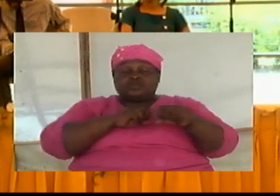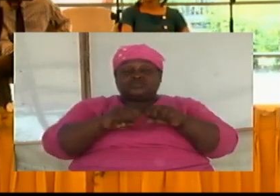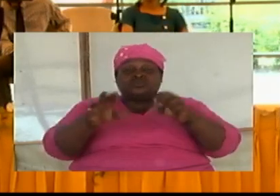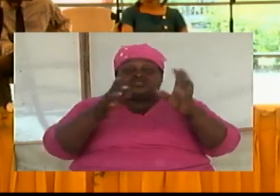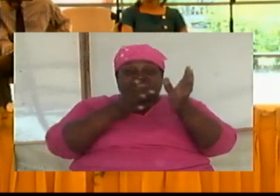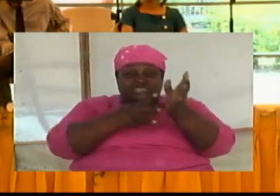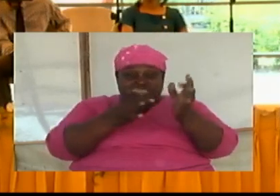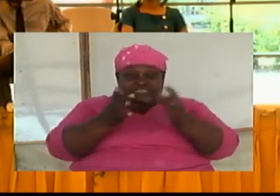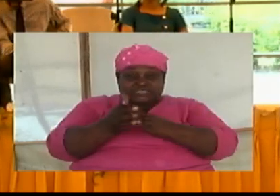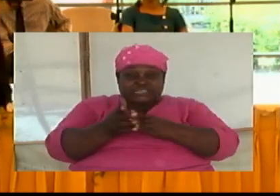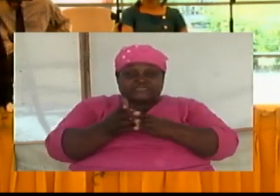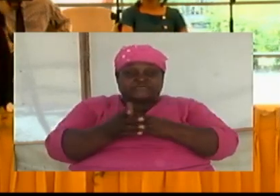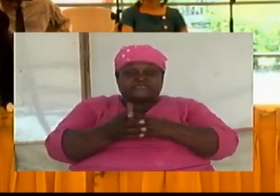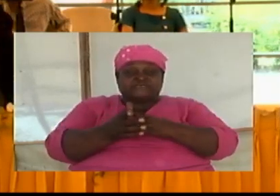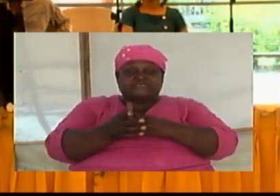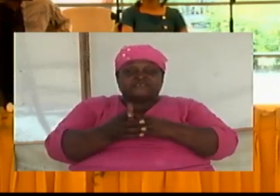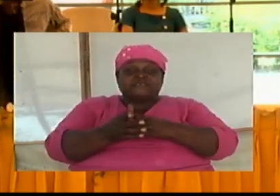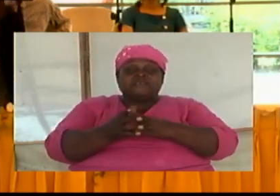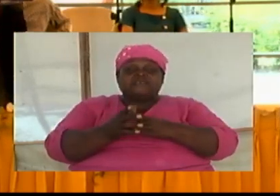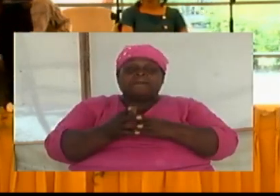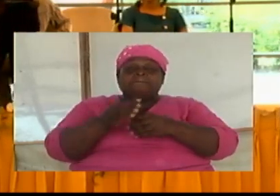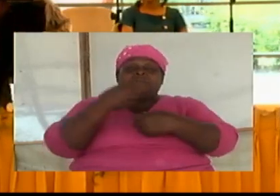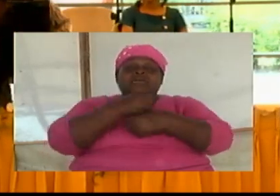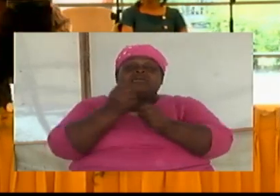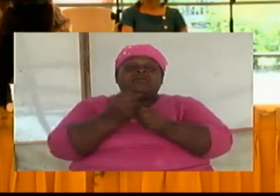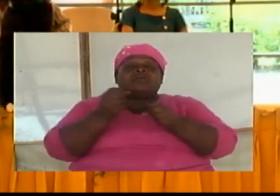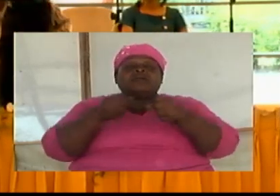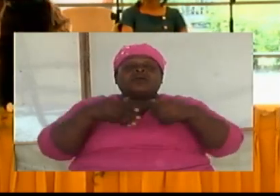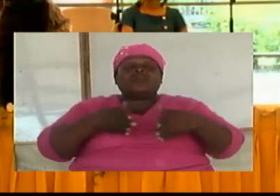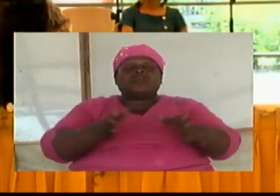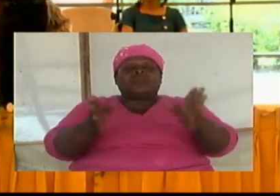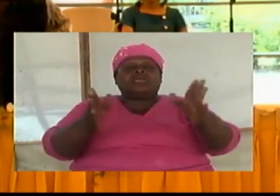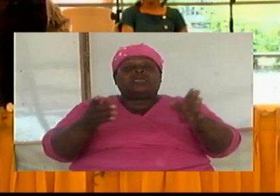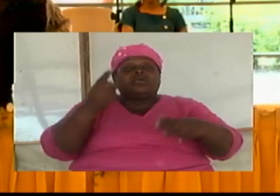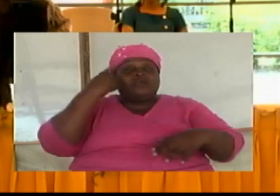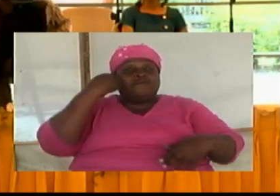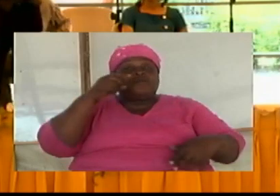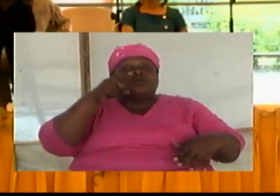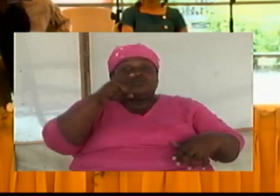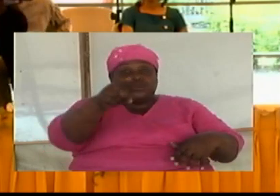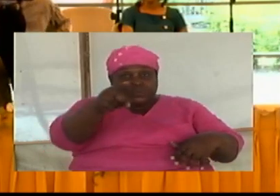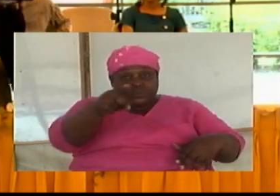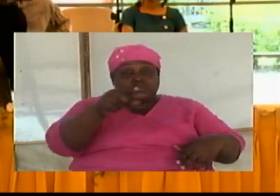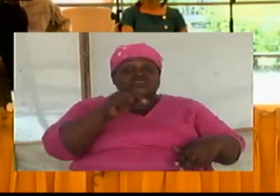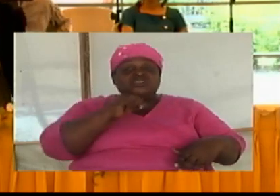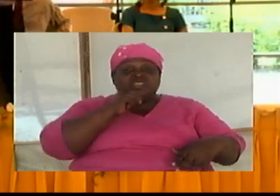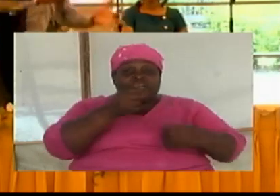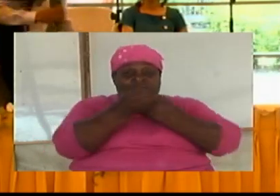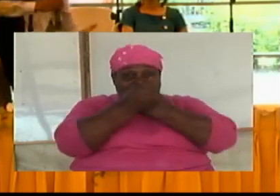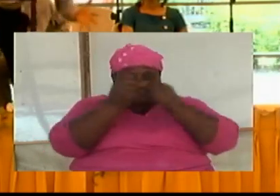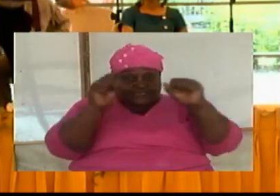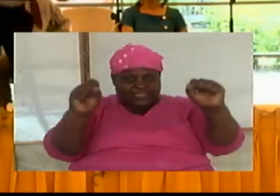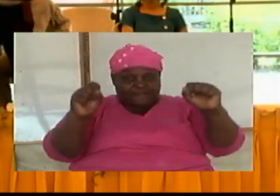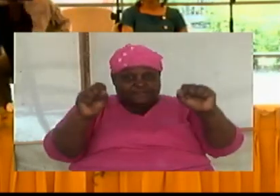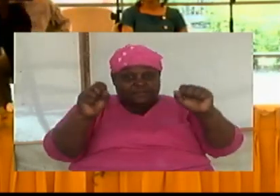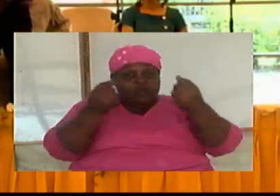God. Peter preached it on the day of Pentecost. Hallelujah. He said, repent